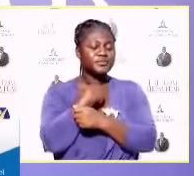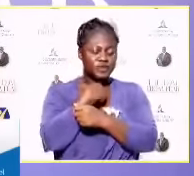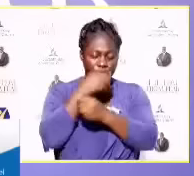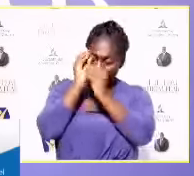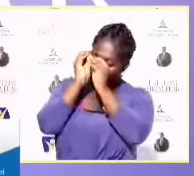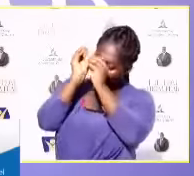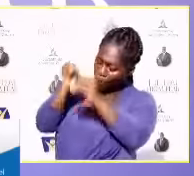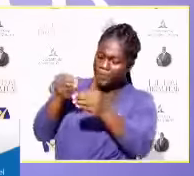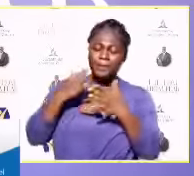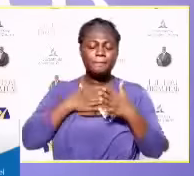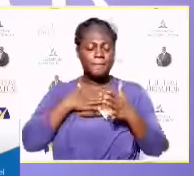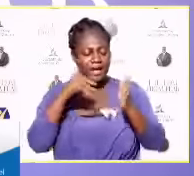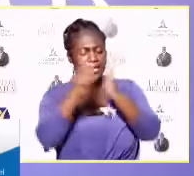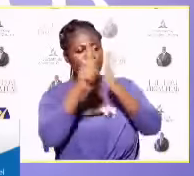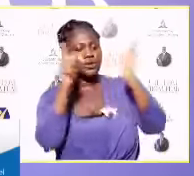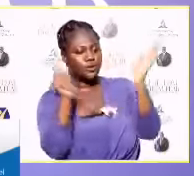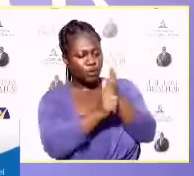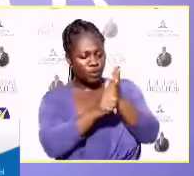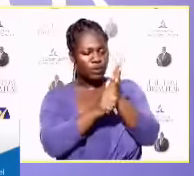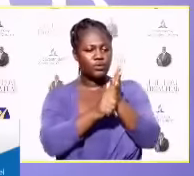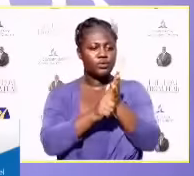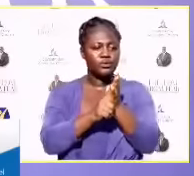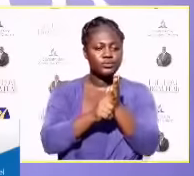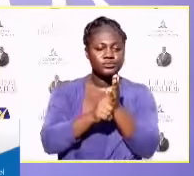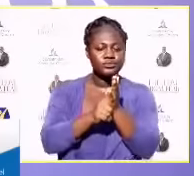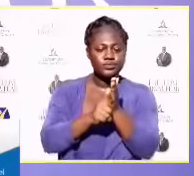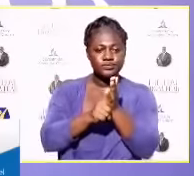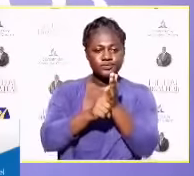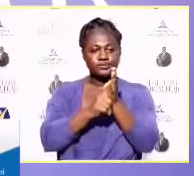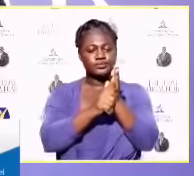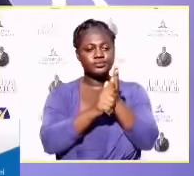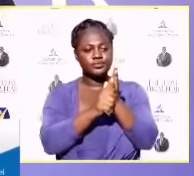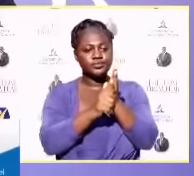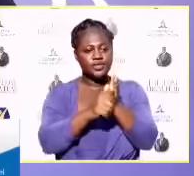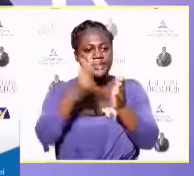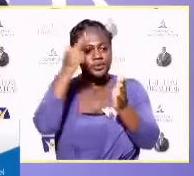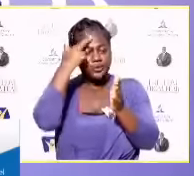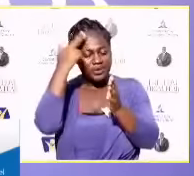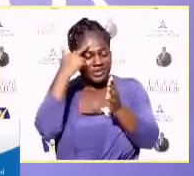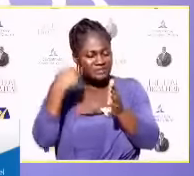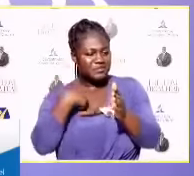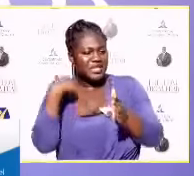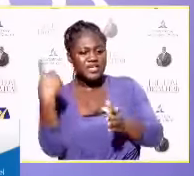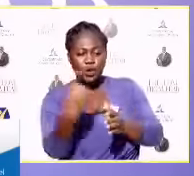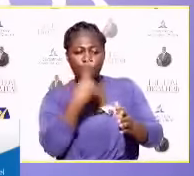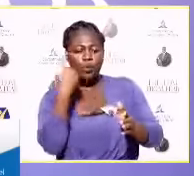keep whose commandments? My commandments. Because I am the only